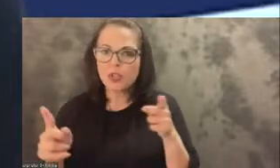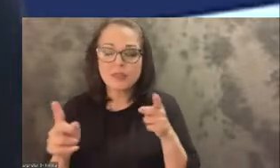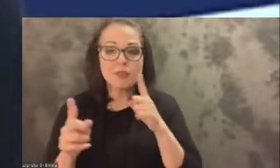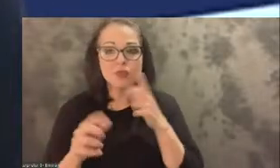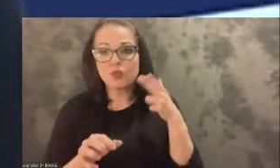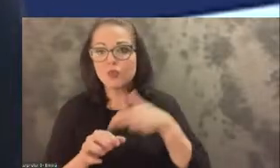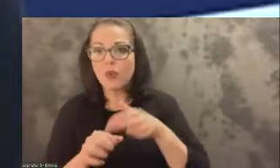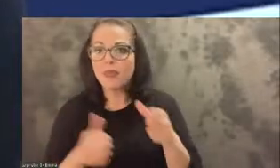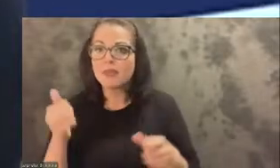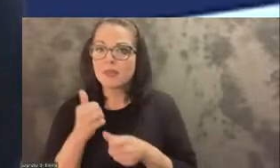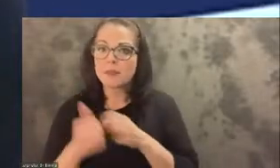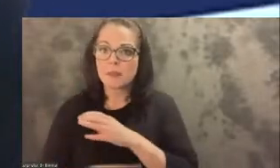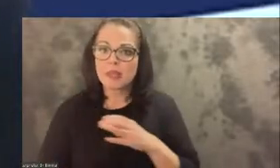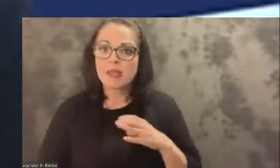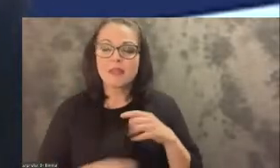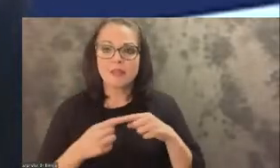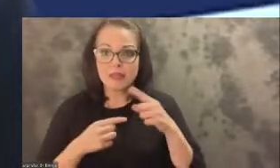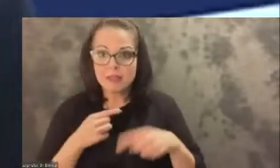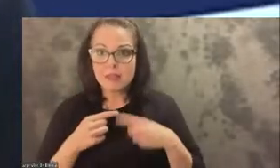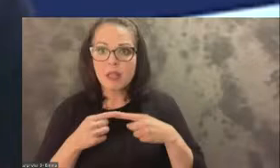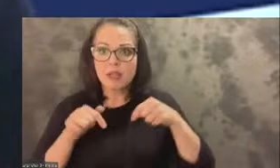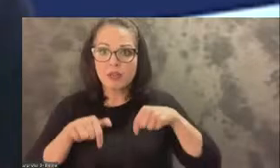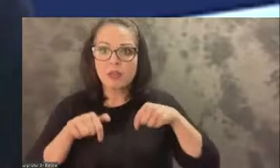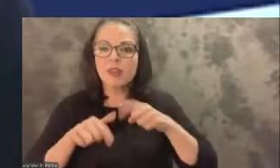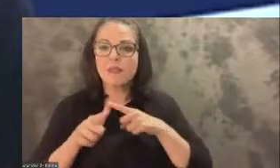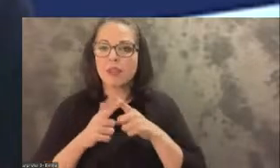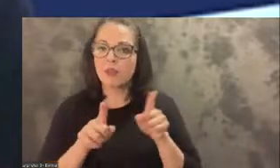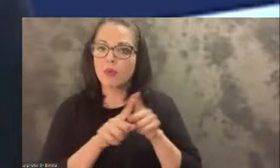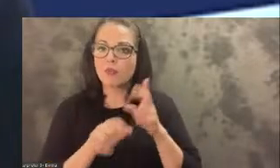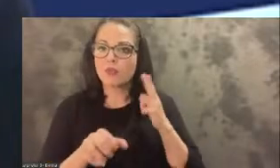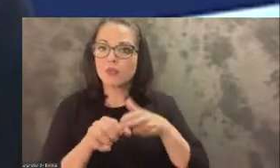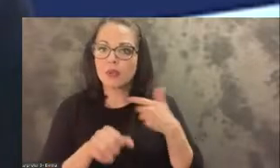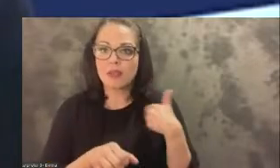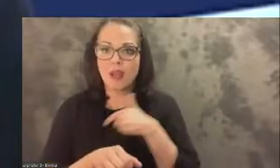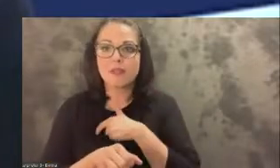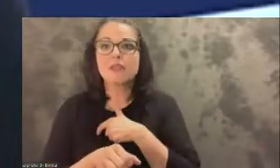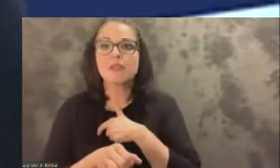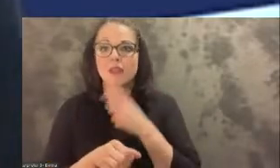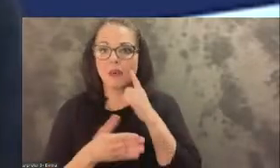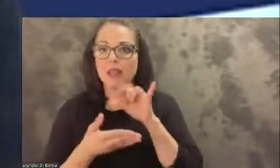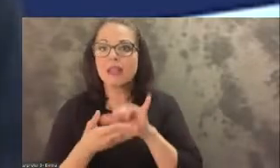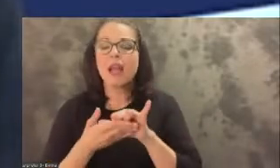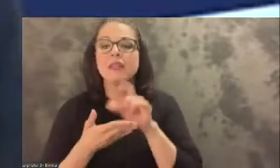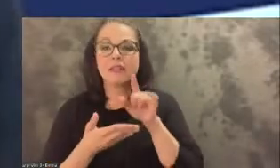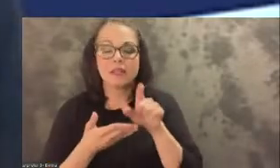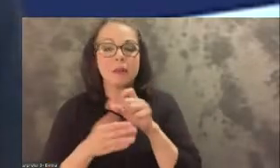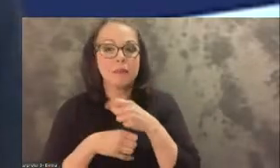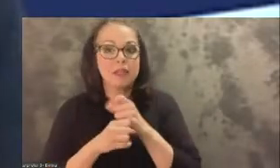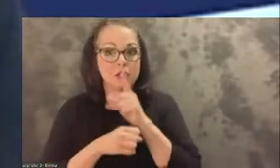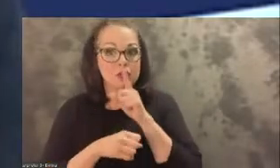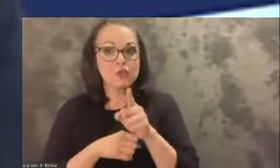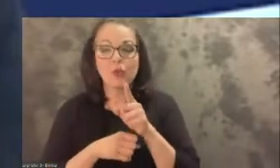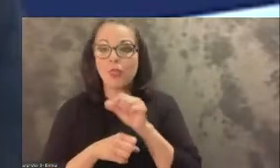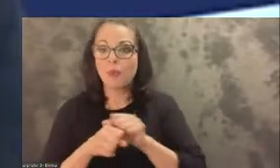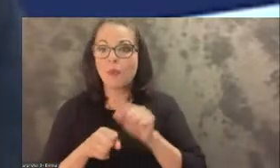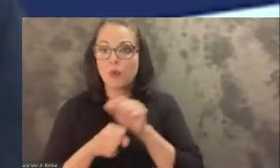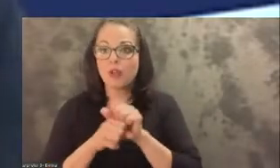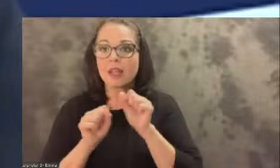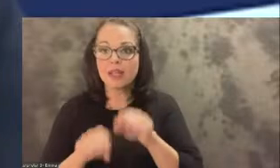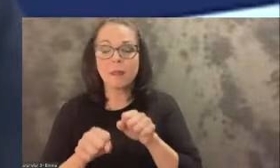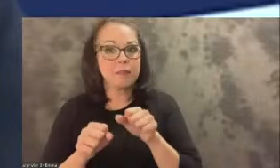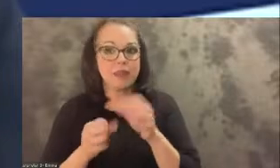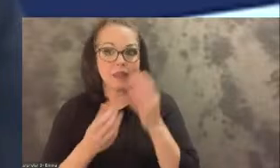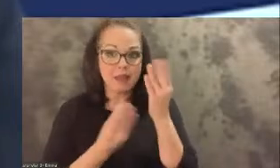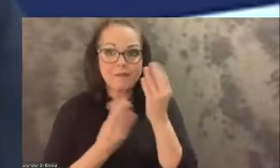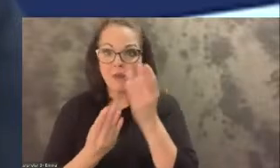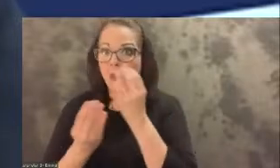subcommittees in the sprint up to the work and who have joined us in stakeholder roundtables, making sure that the work can be informed by many